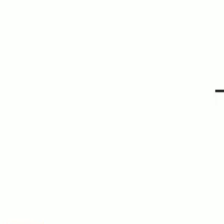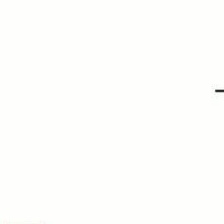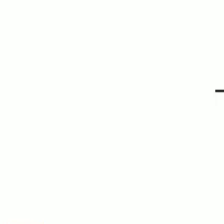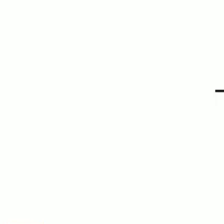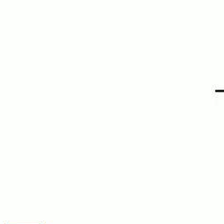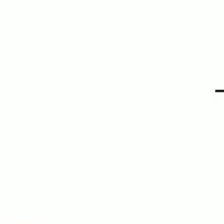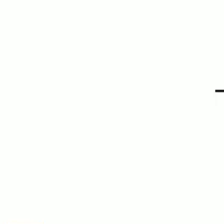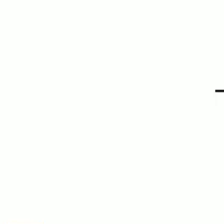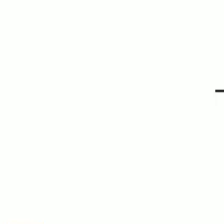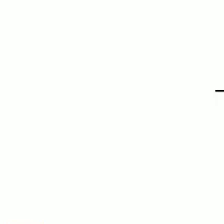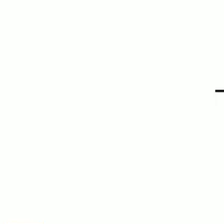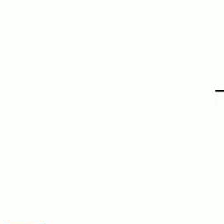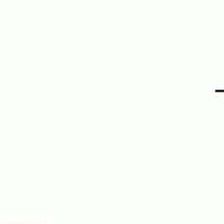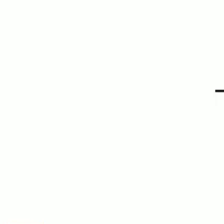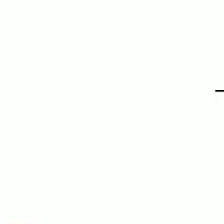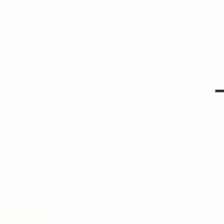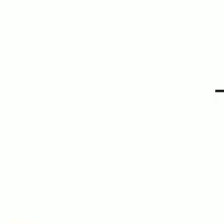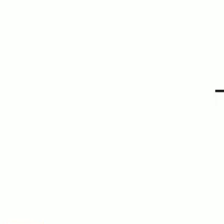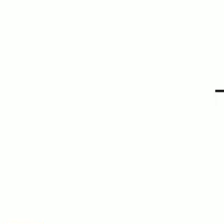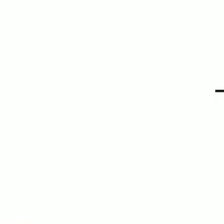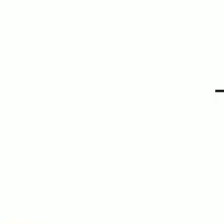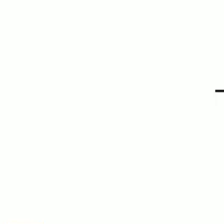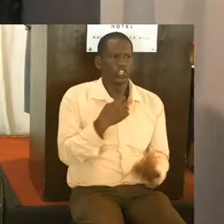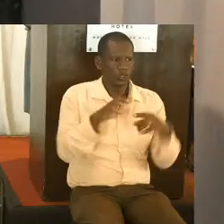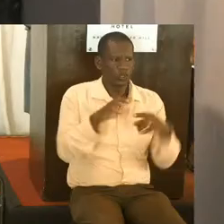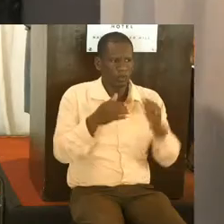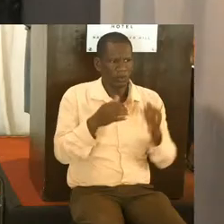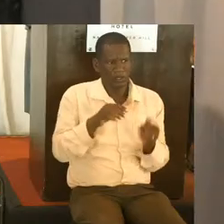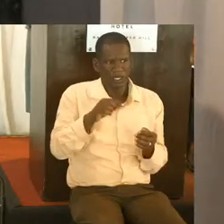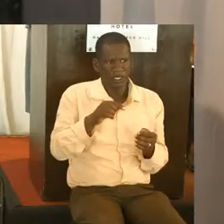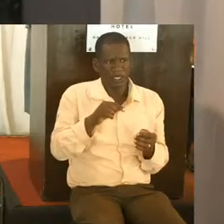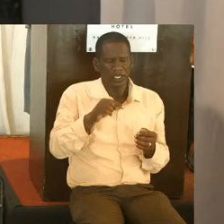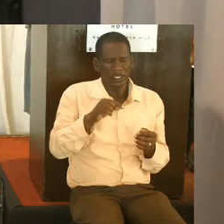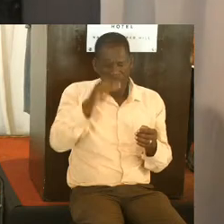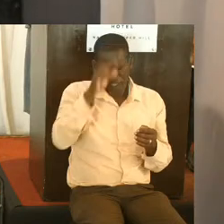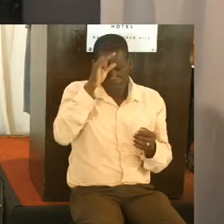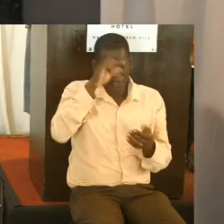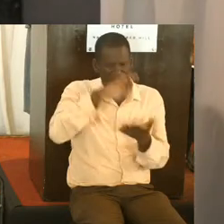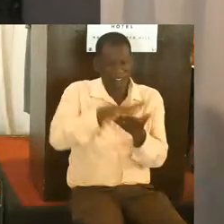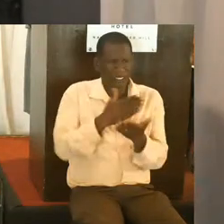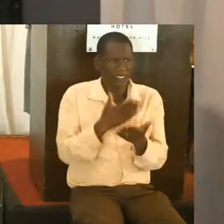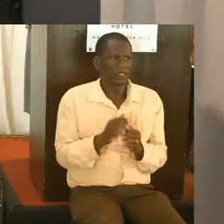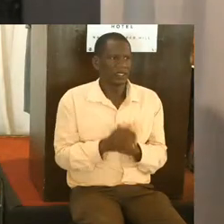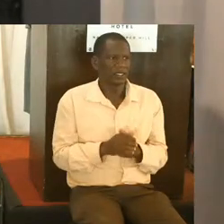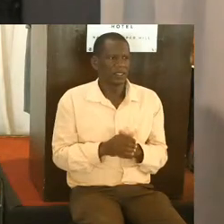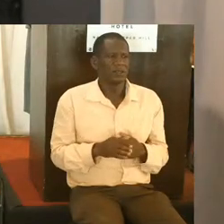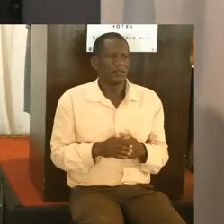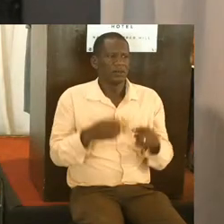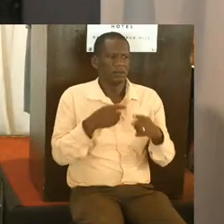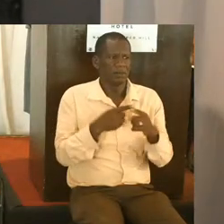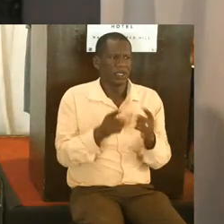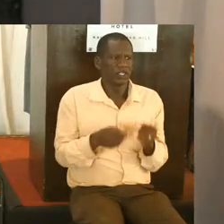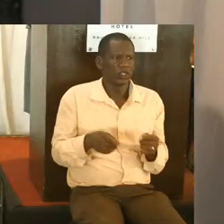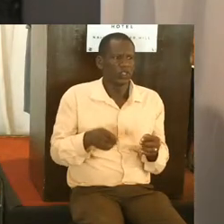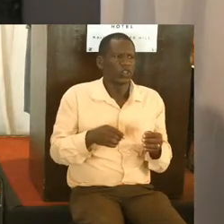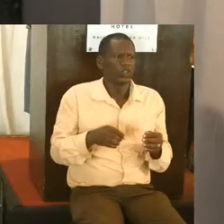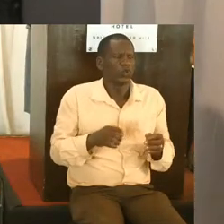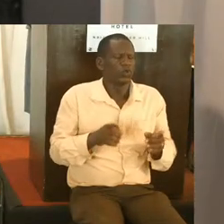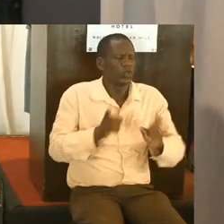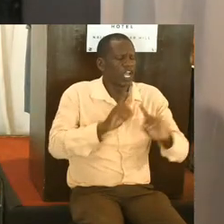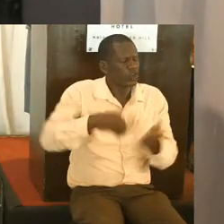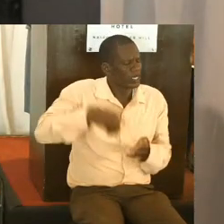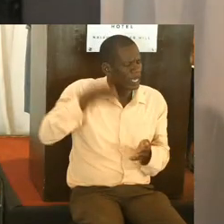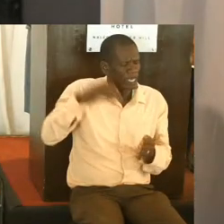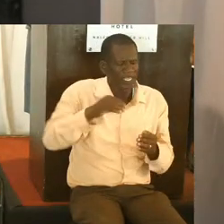um I worry he talked about the governance sector but we don't learn